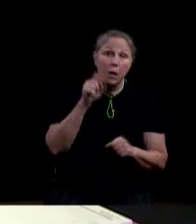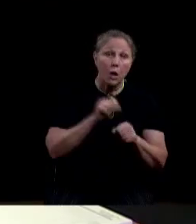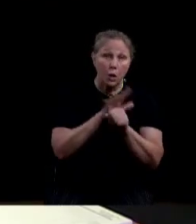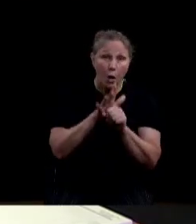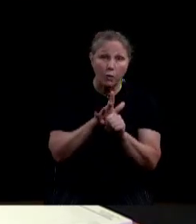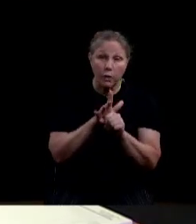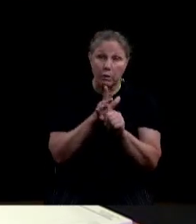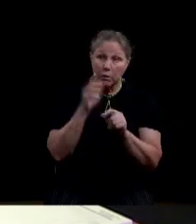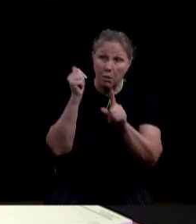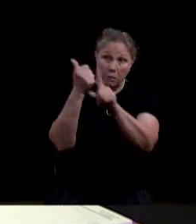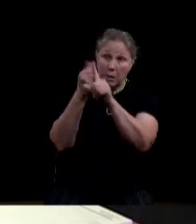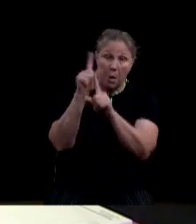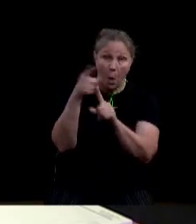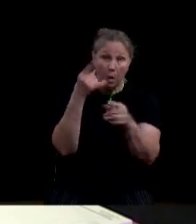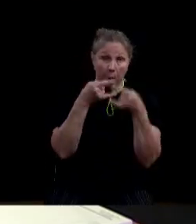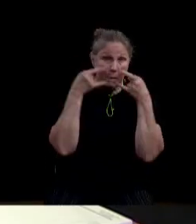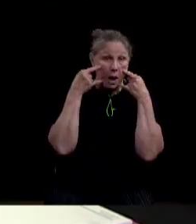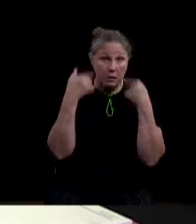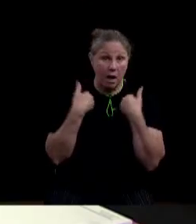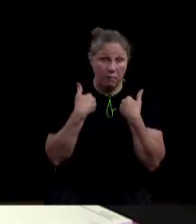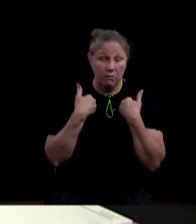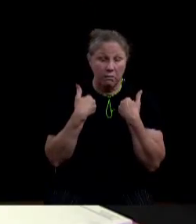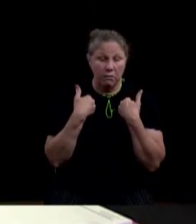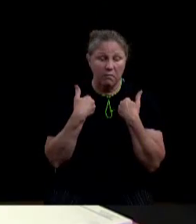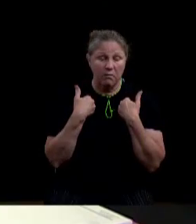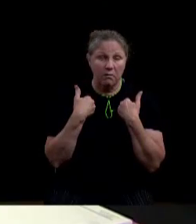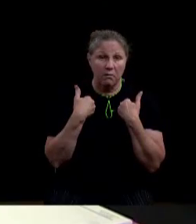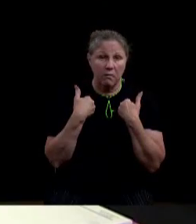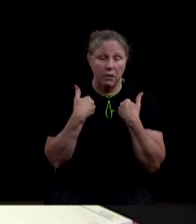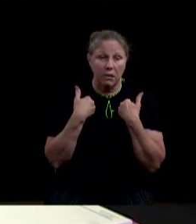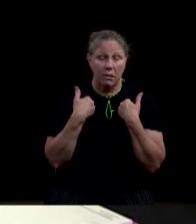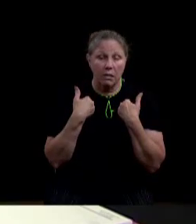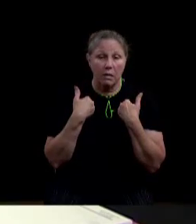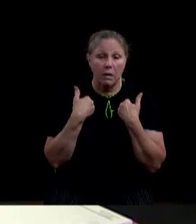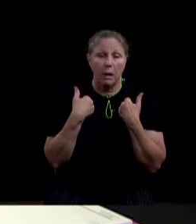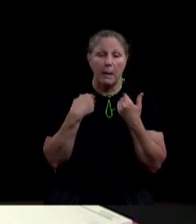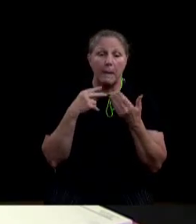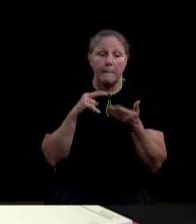we'd definitely have increased transmission